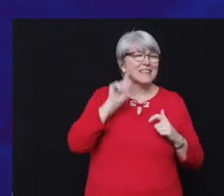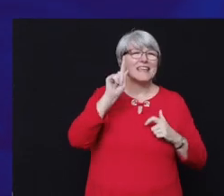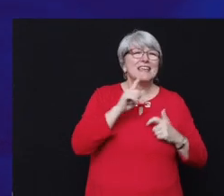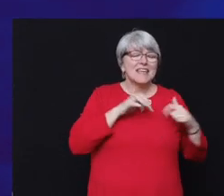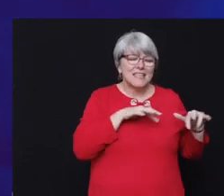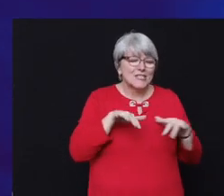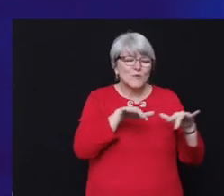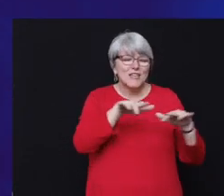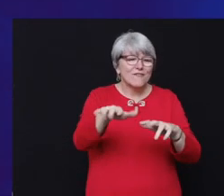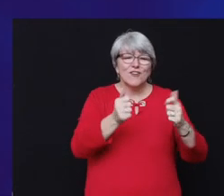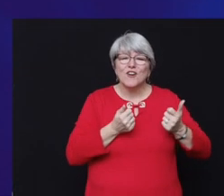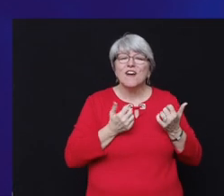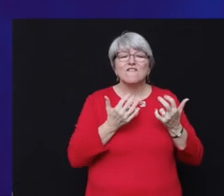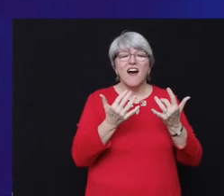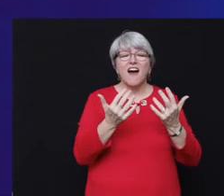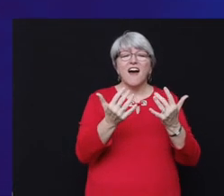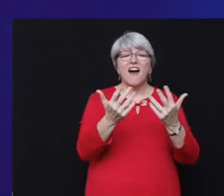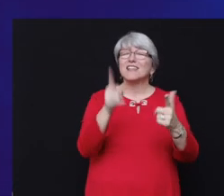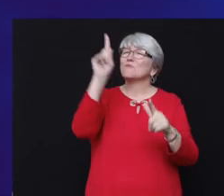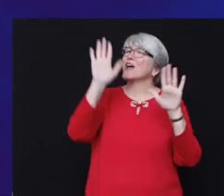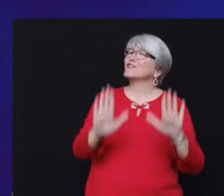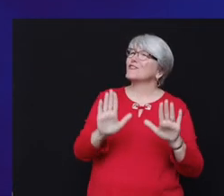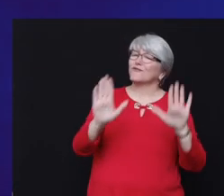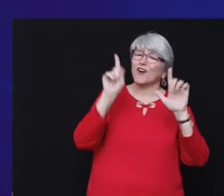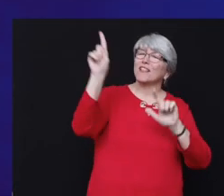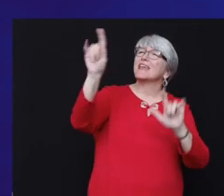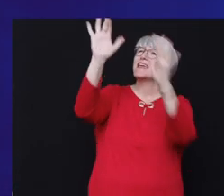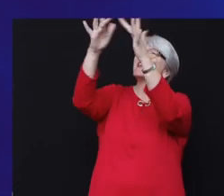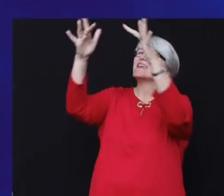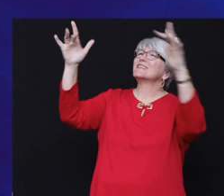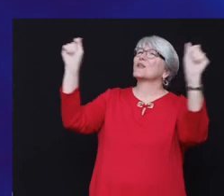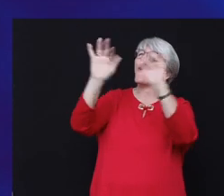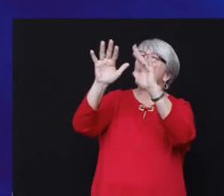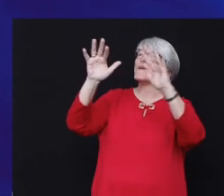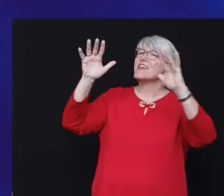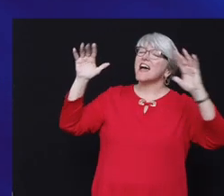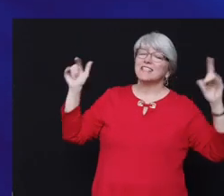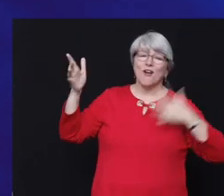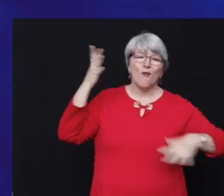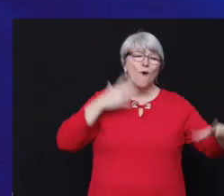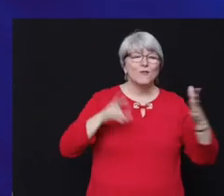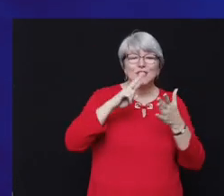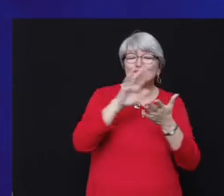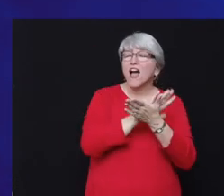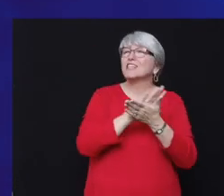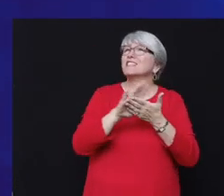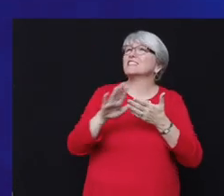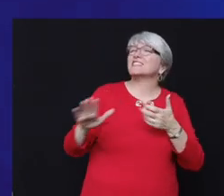hearts in his river of fire. He is wonderful, he is glorious, clothed